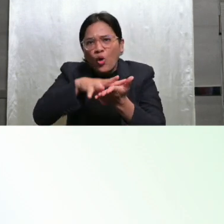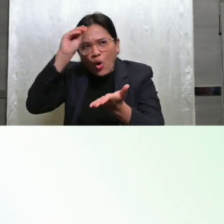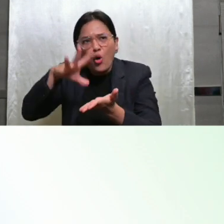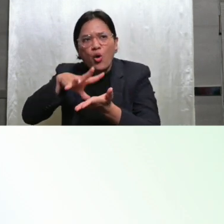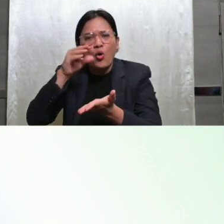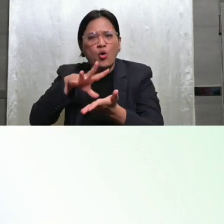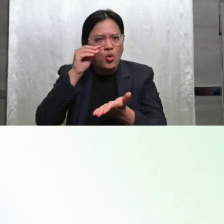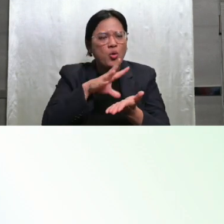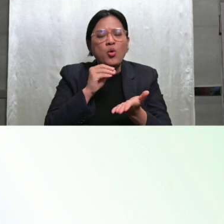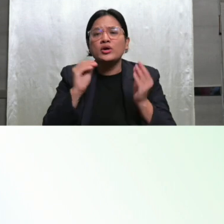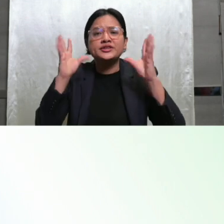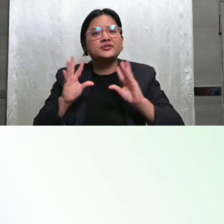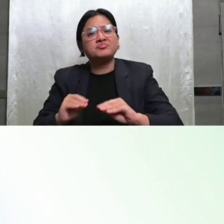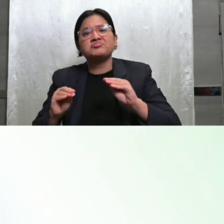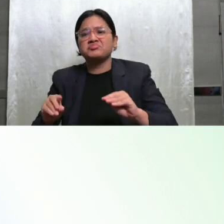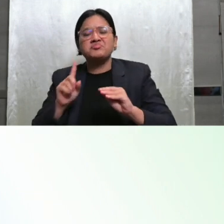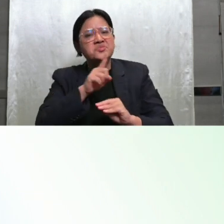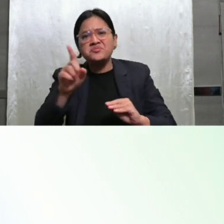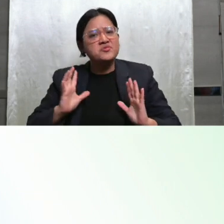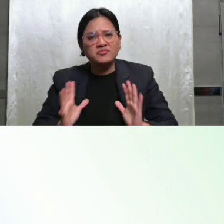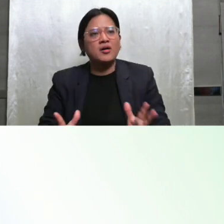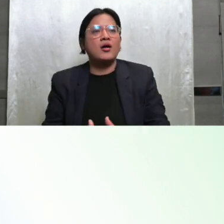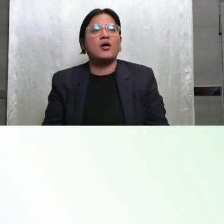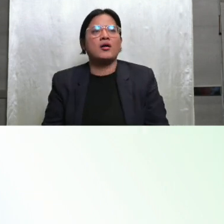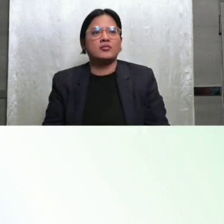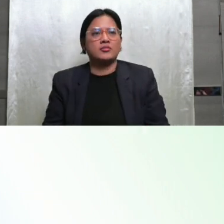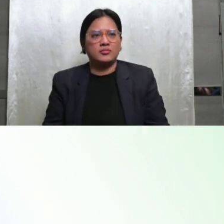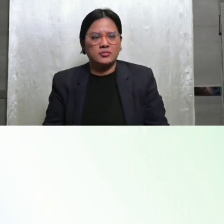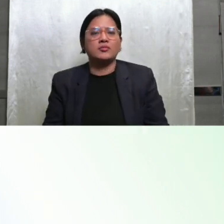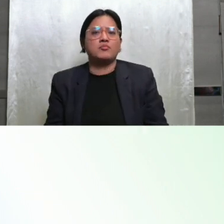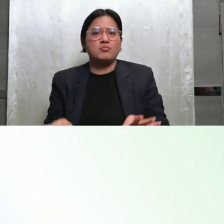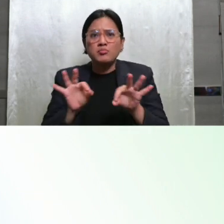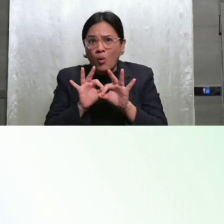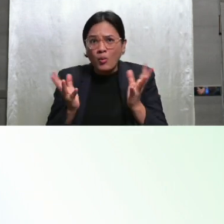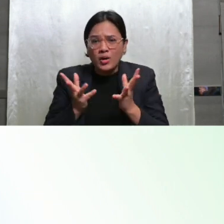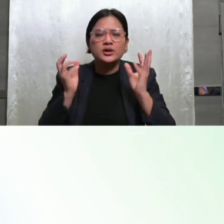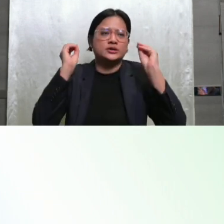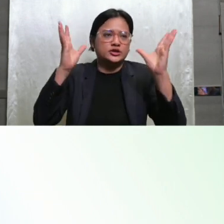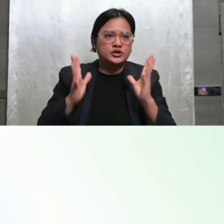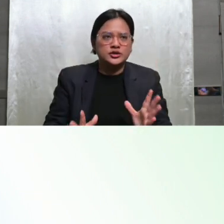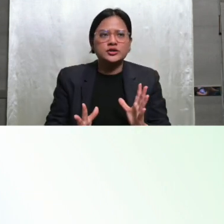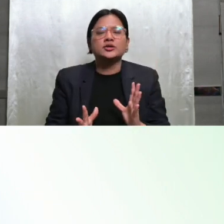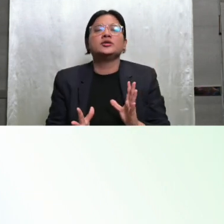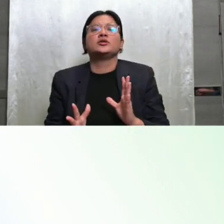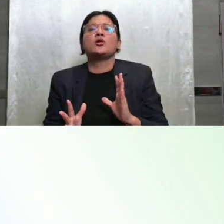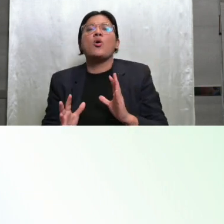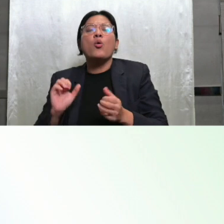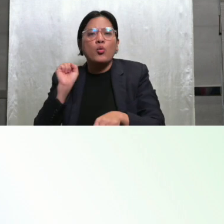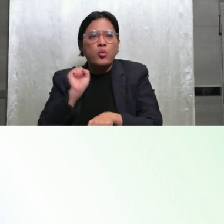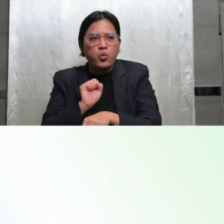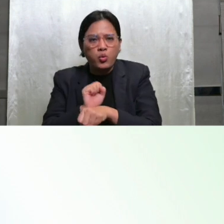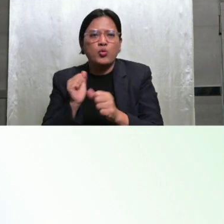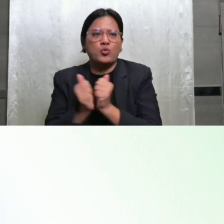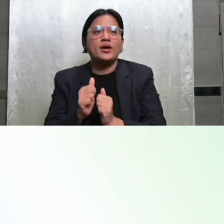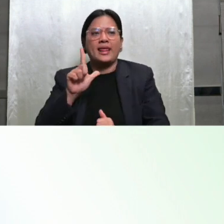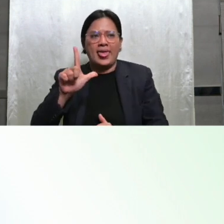of all of everything is the teacher. So Codavery is already integrated with the two LLMs that are widely being used in Singapore and India,